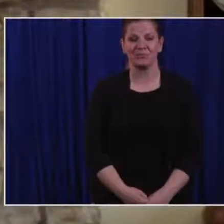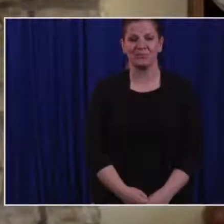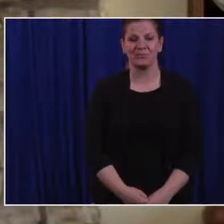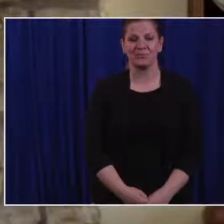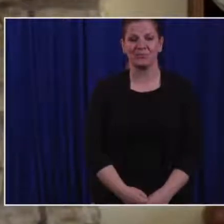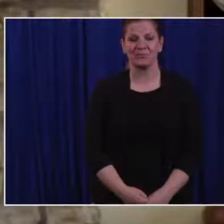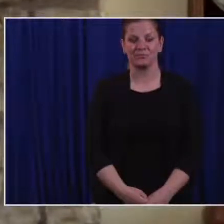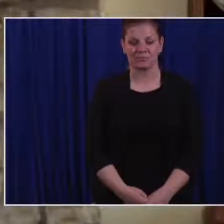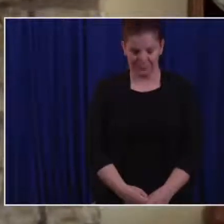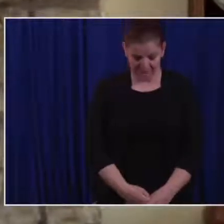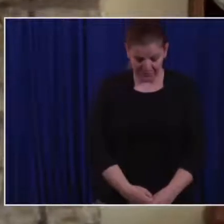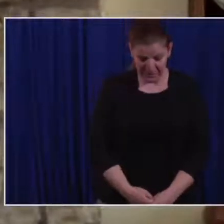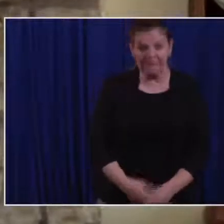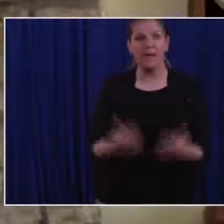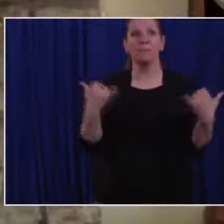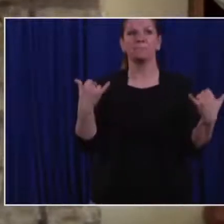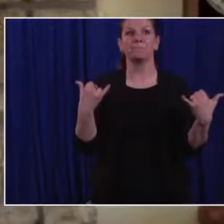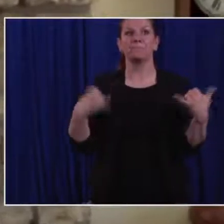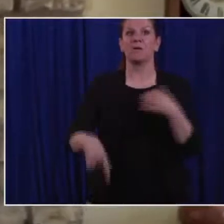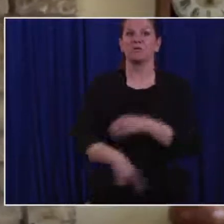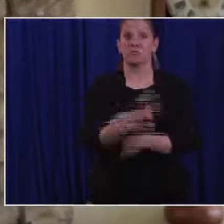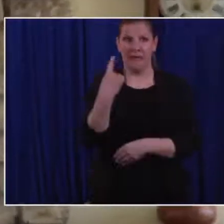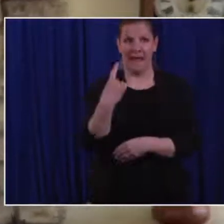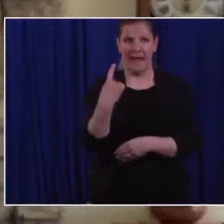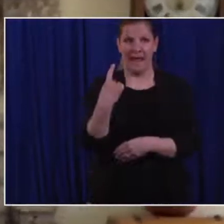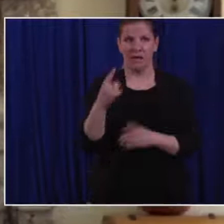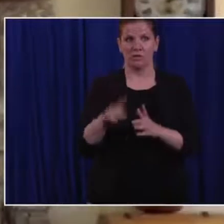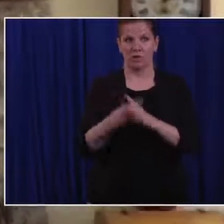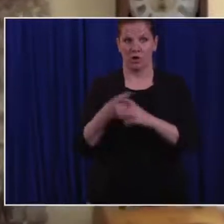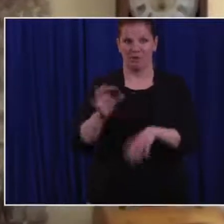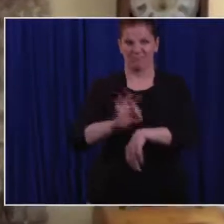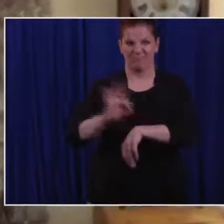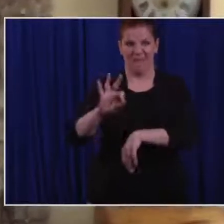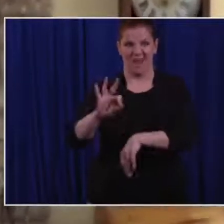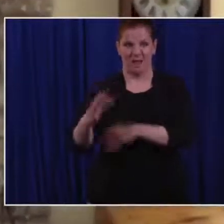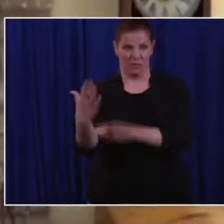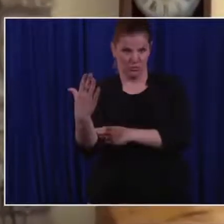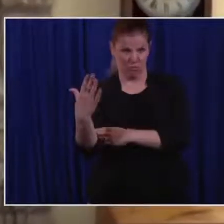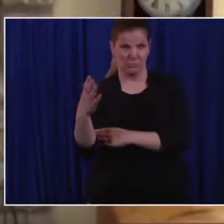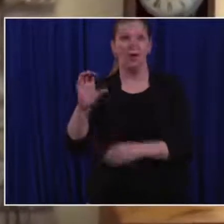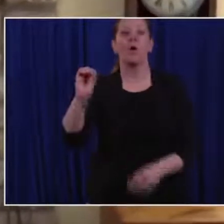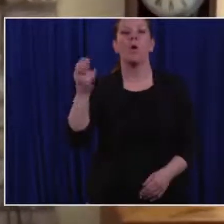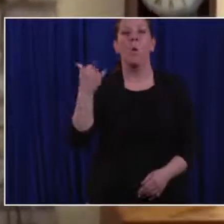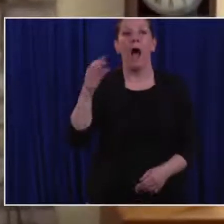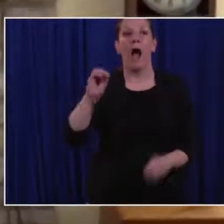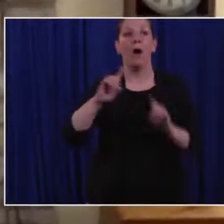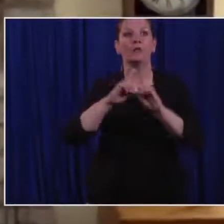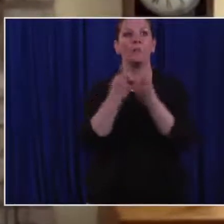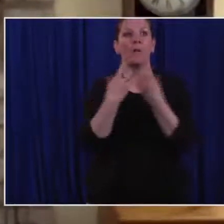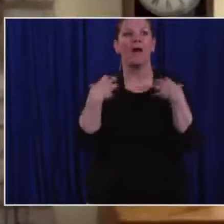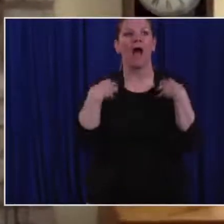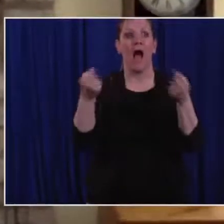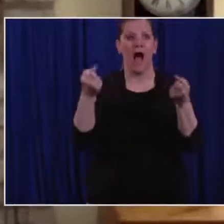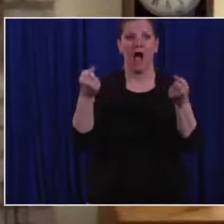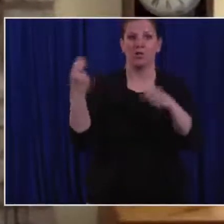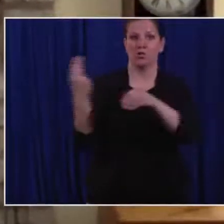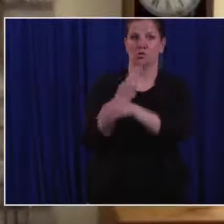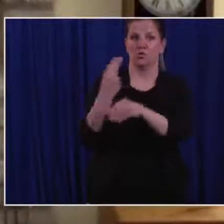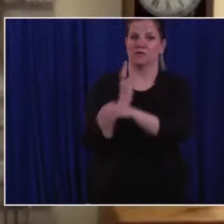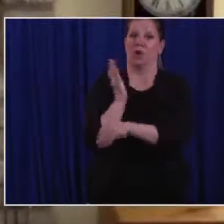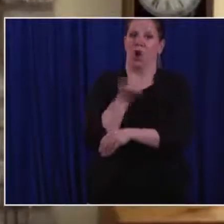Starting today, actually at 9 o'clock this morning, the Ohio Department of Health is scheduling appointments through our central scheduling